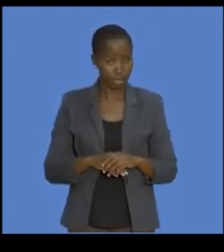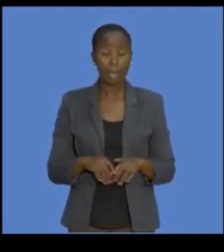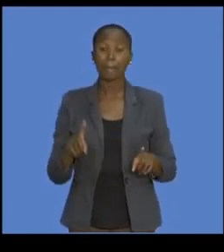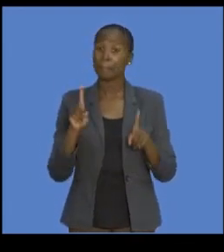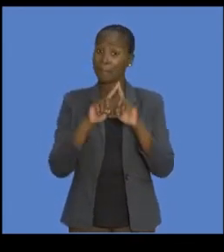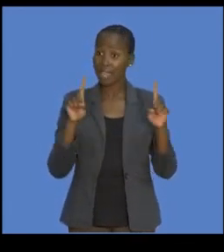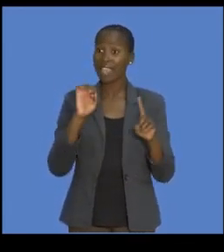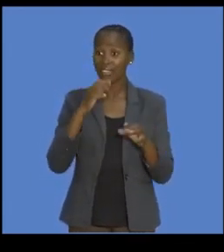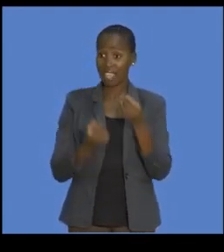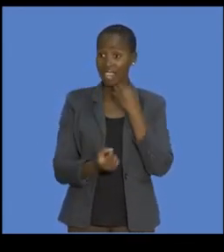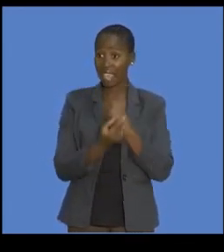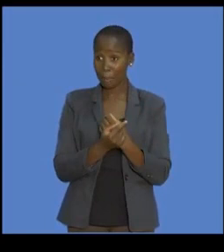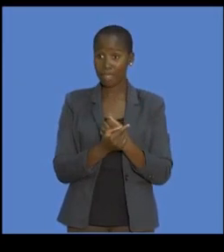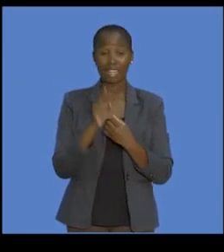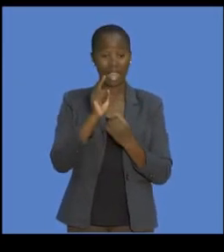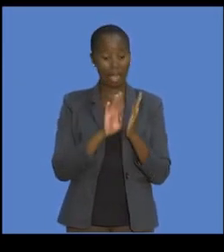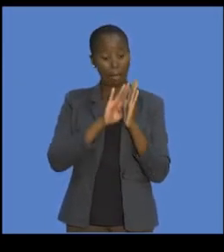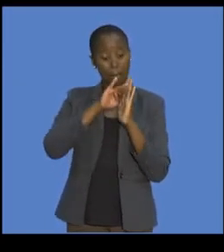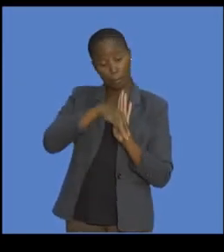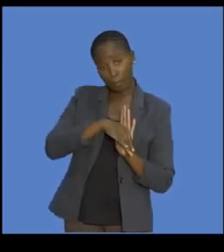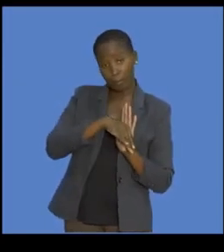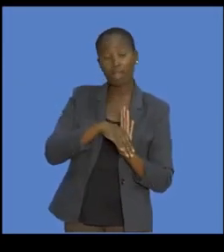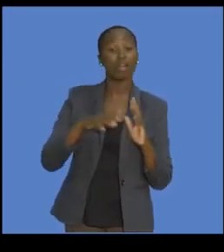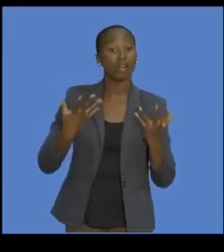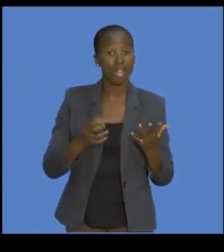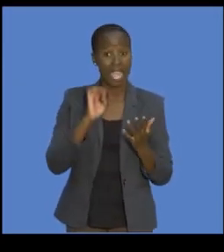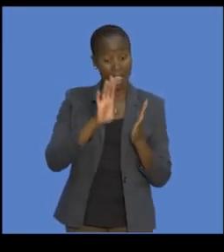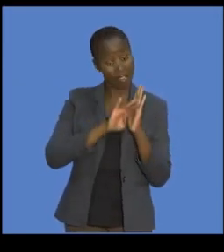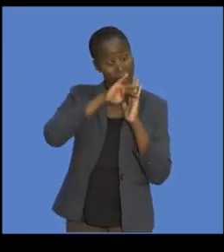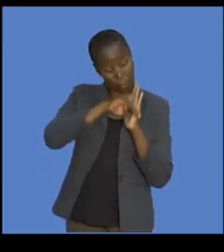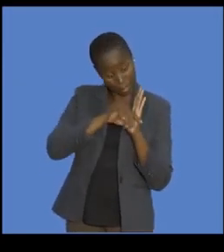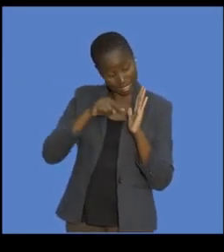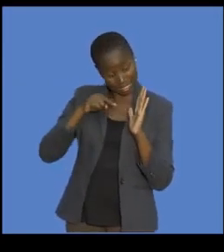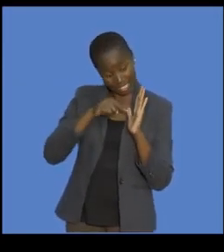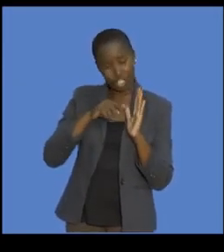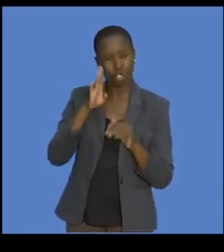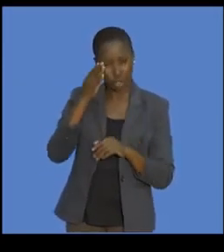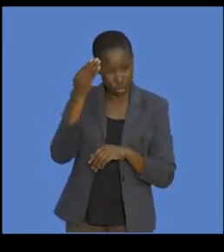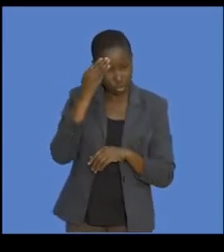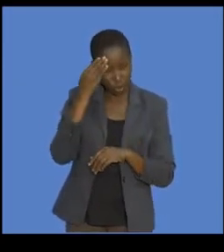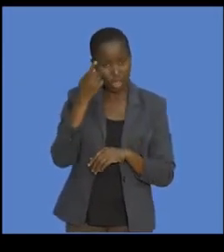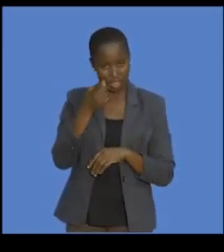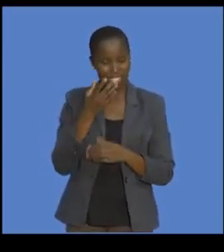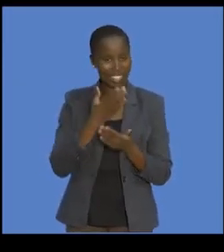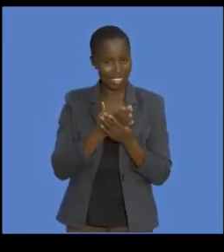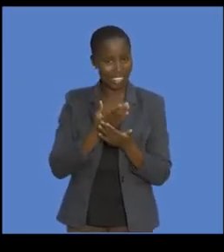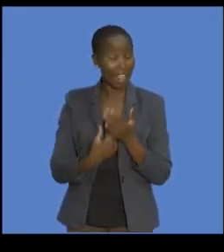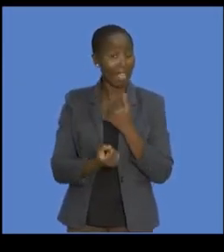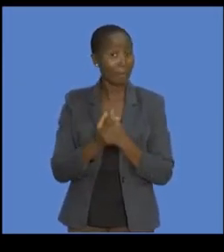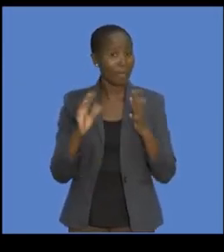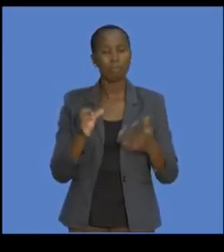may decrease. And when they decrease, we know that this might happen when you've not had a meal, so